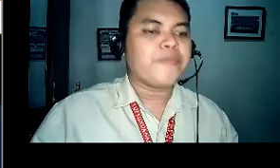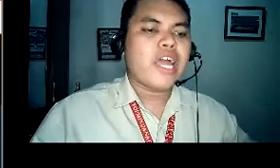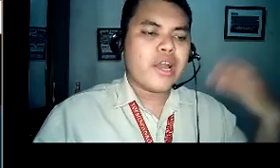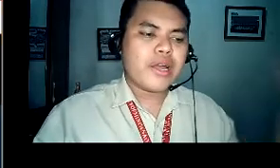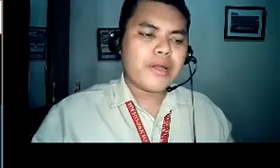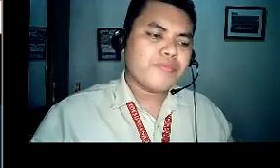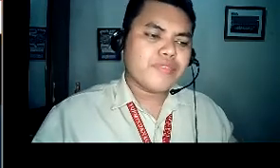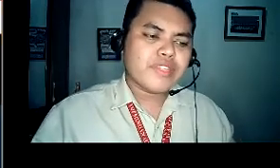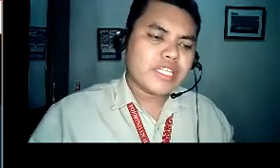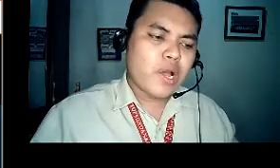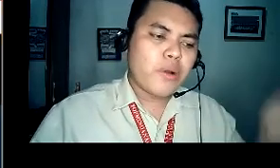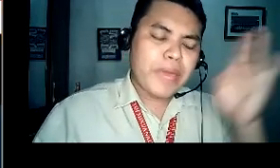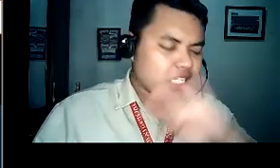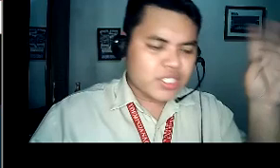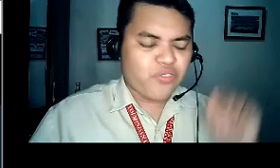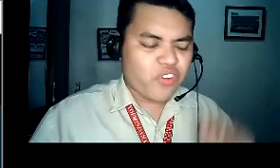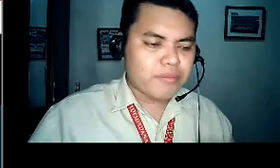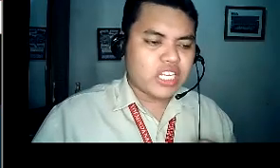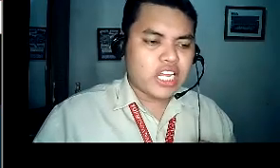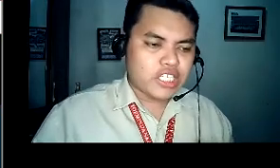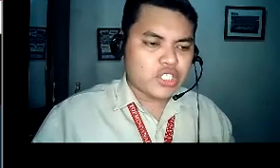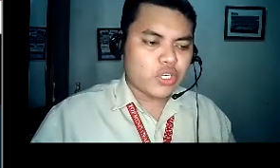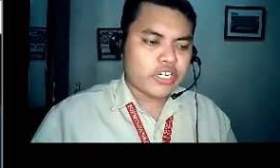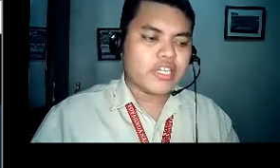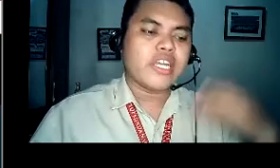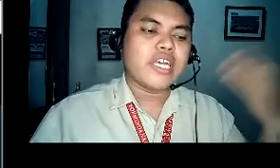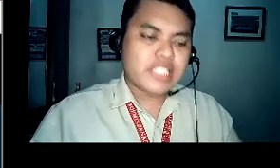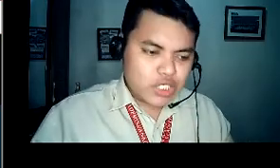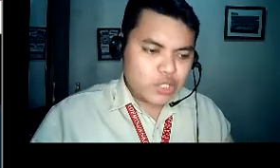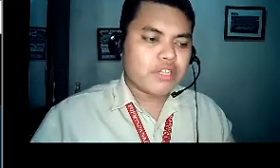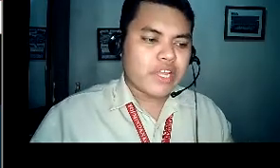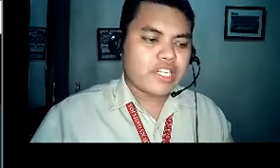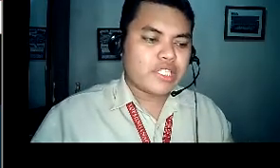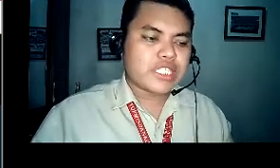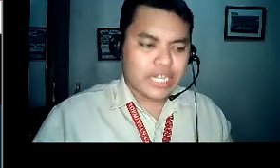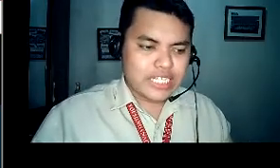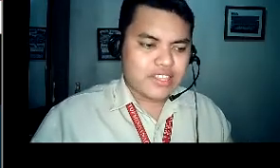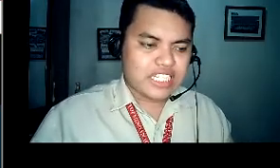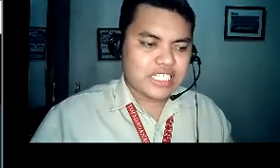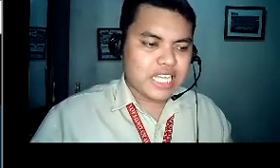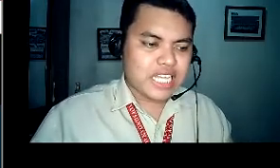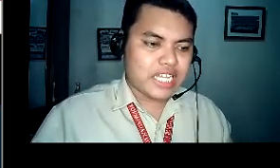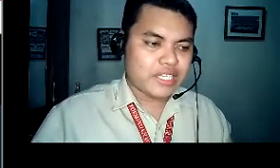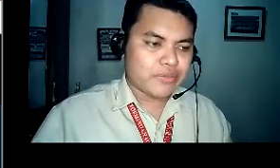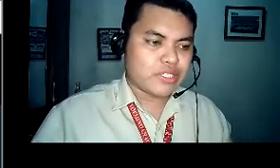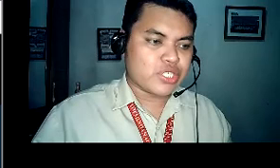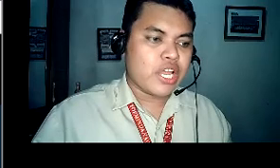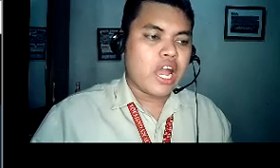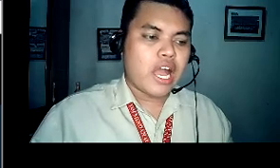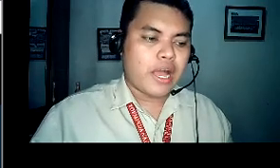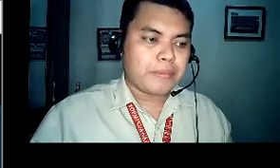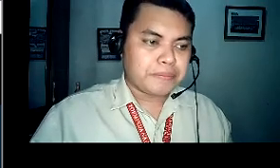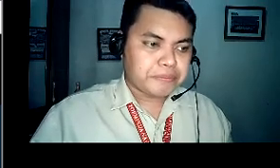emphasize. Now, based from the knowledge, or since we already discussed this sign